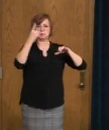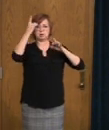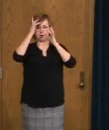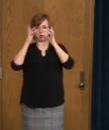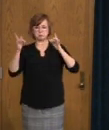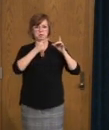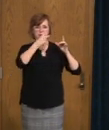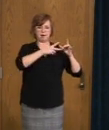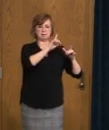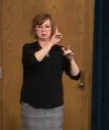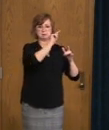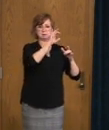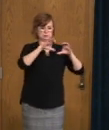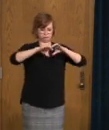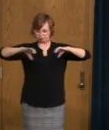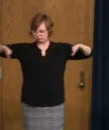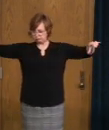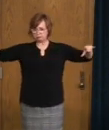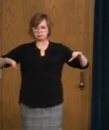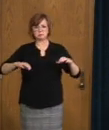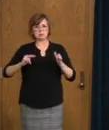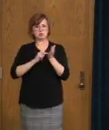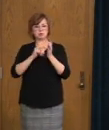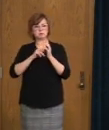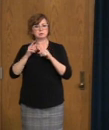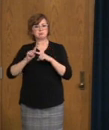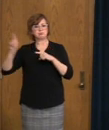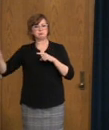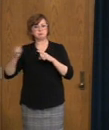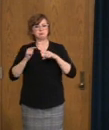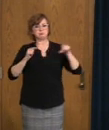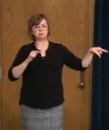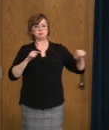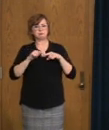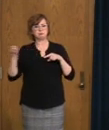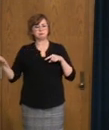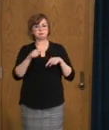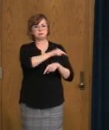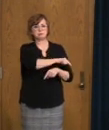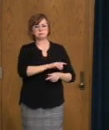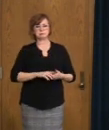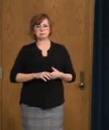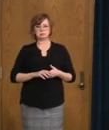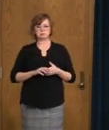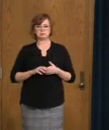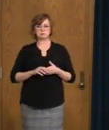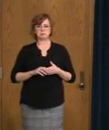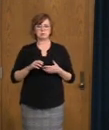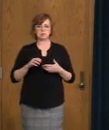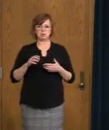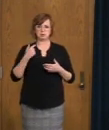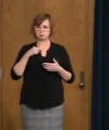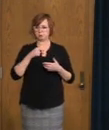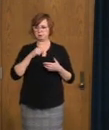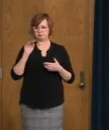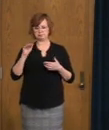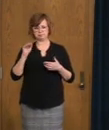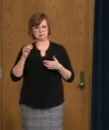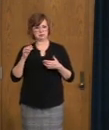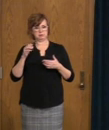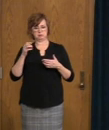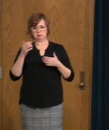facilities and put extra precautions for infection control and the use of staff that we can't cohort in a smaller facility, because if we cohorted the